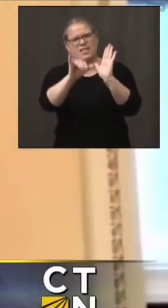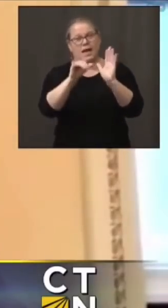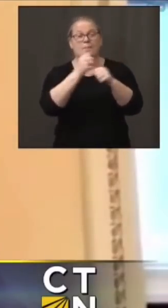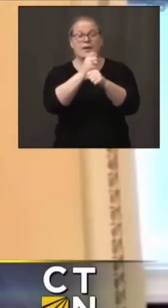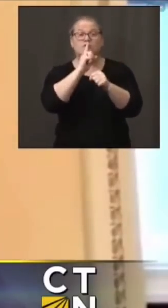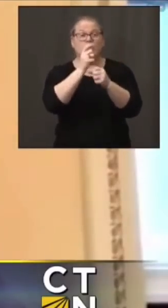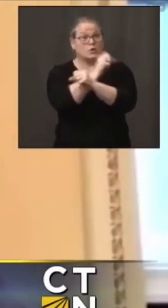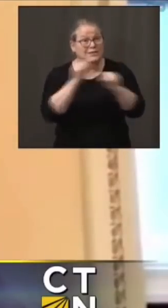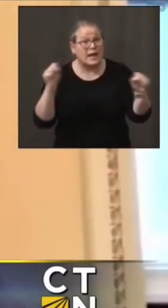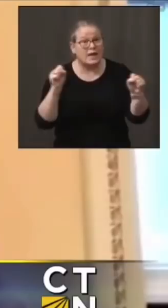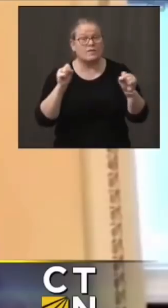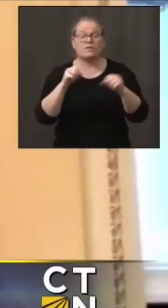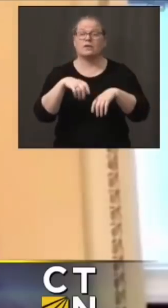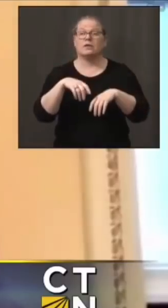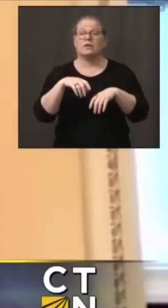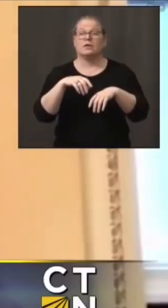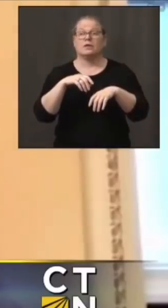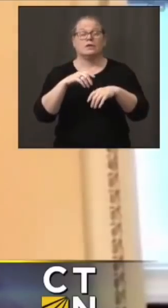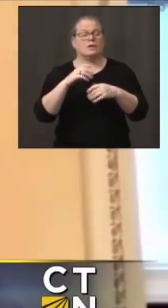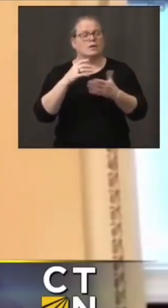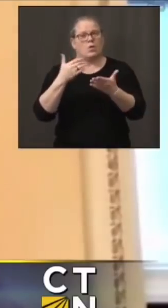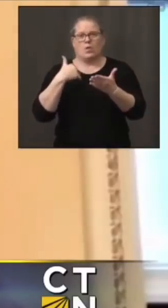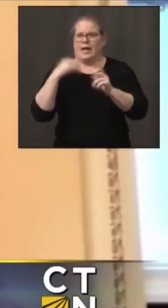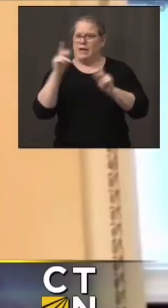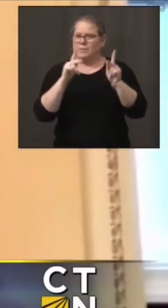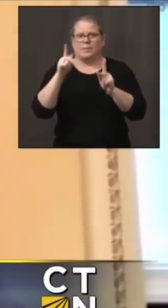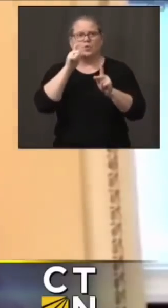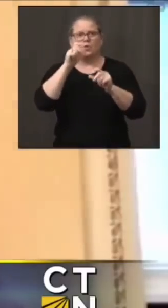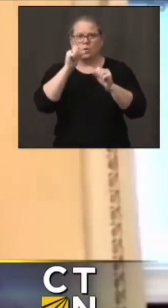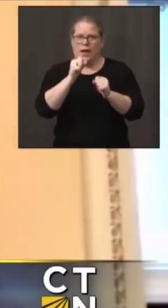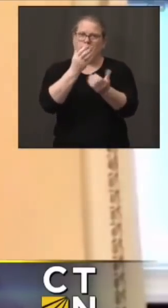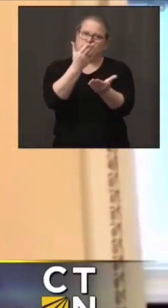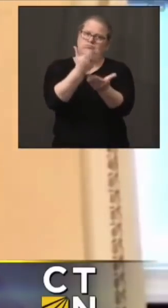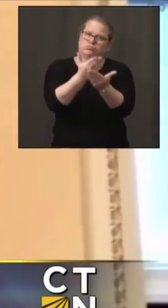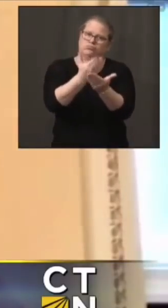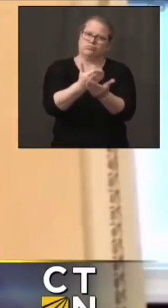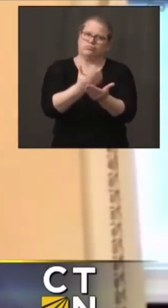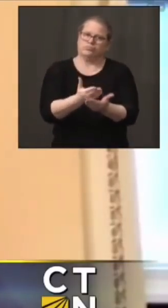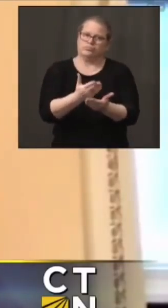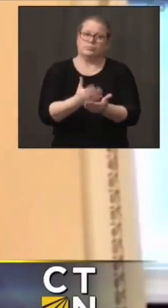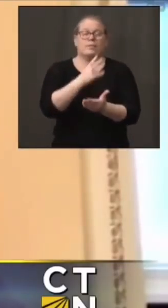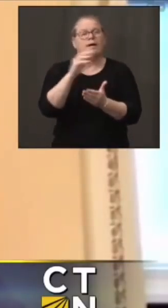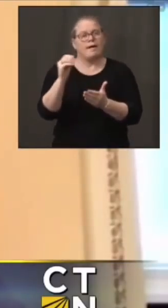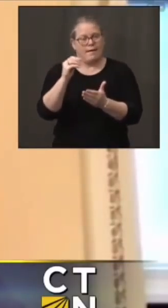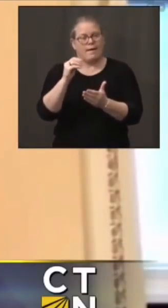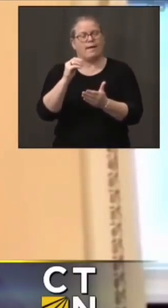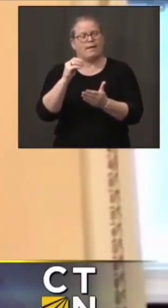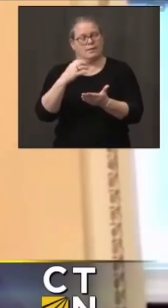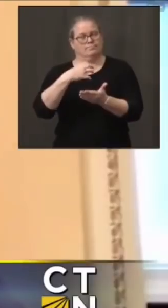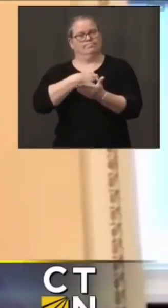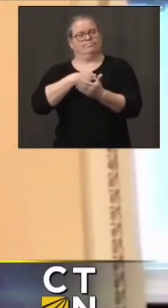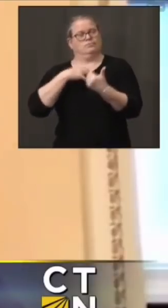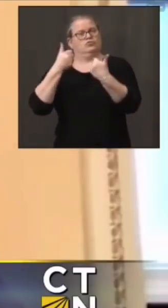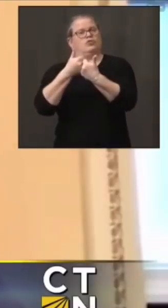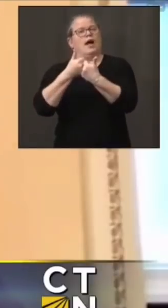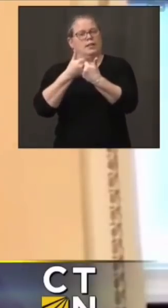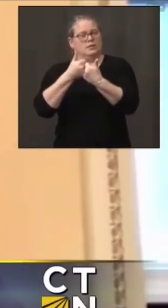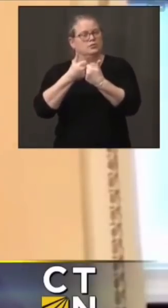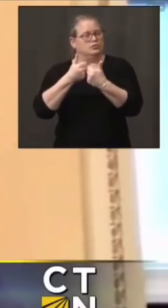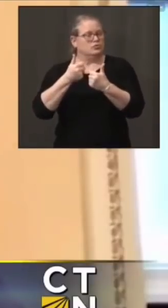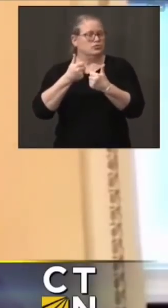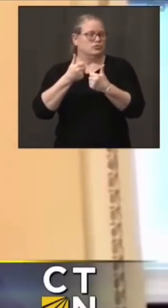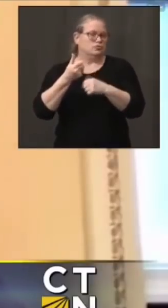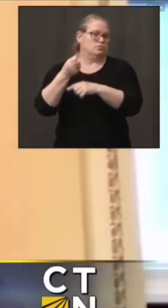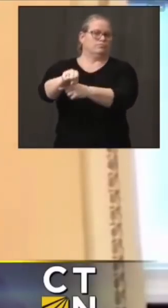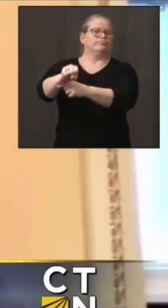we've had officials that can attest to that and who have withstood a challenge to that. And above all, our